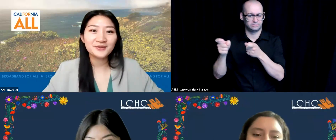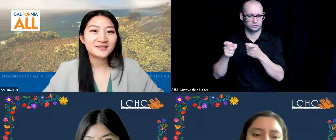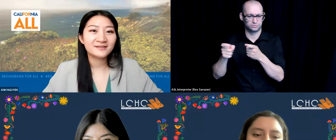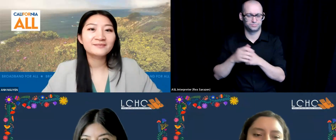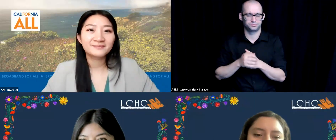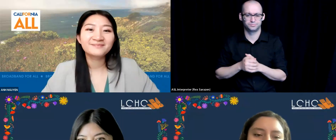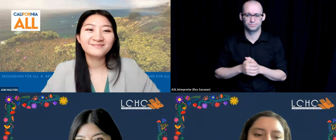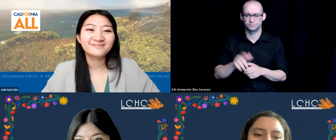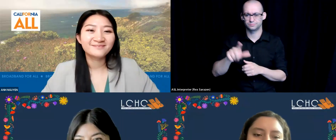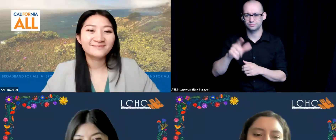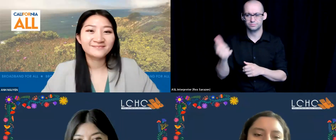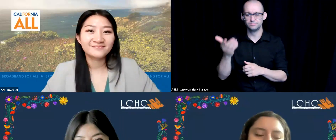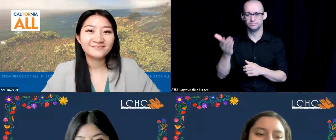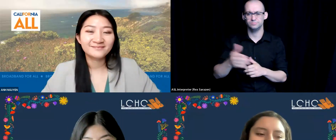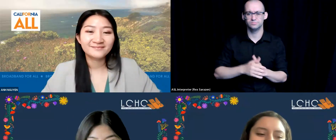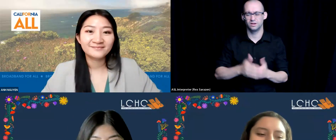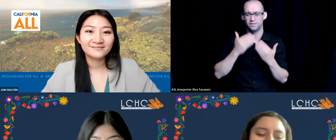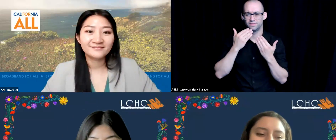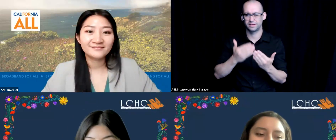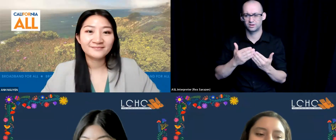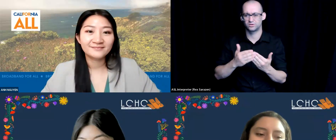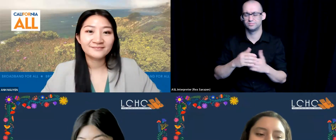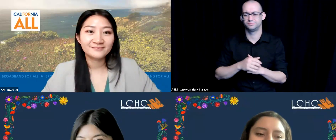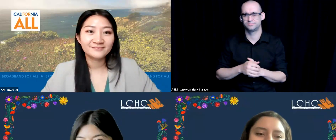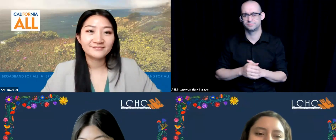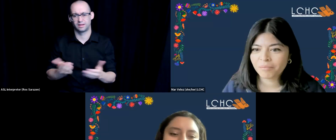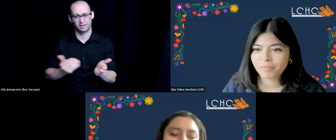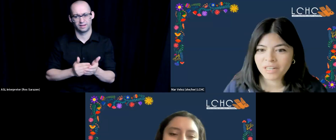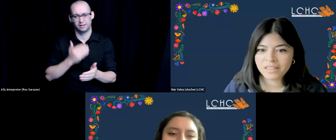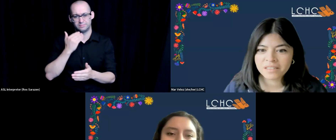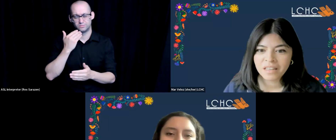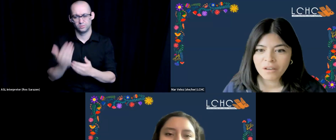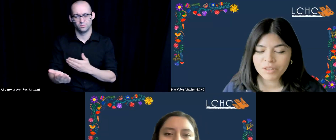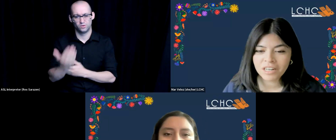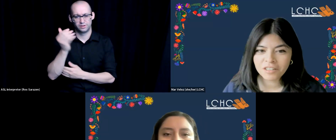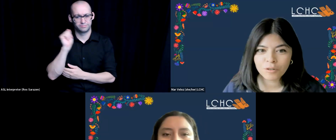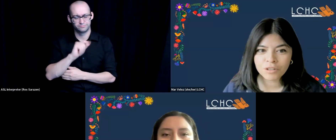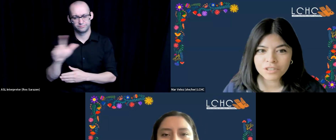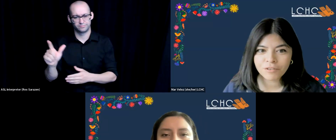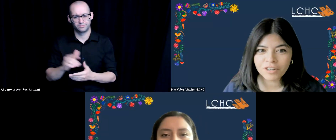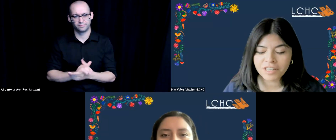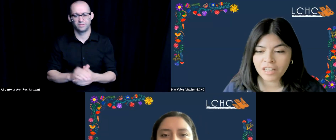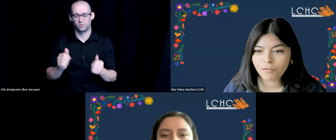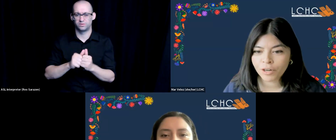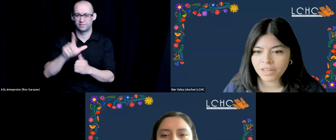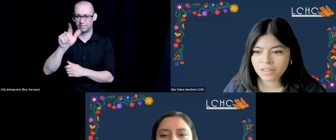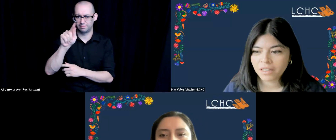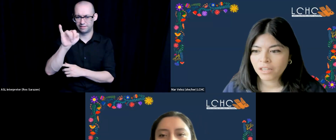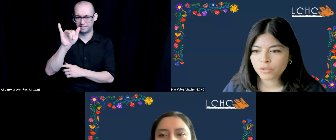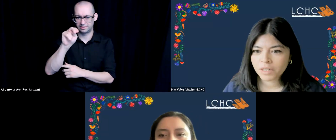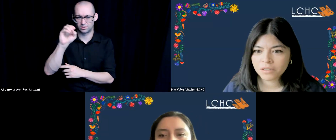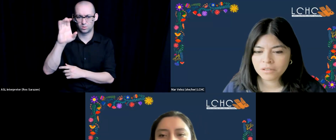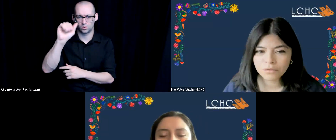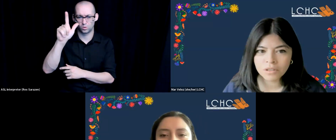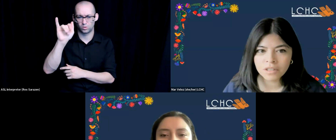The floor is yours. Thank you, Anne. Thank you so much. Again, hello, good morning, Mar Velez with the Latino Coalition for a Healthy California.